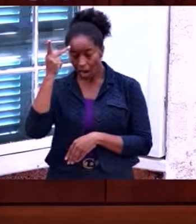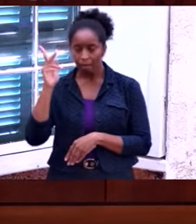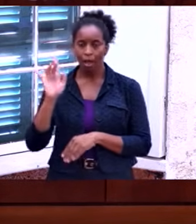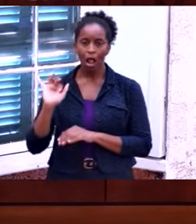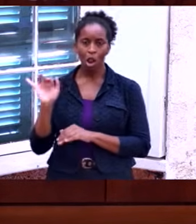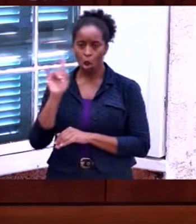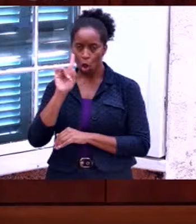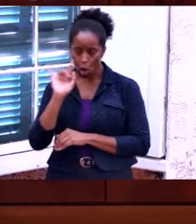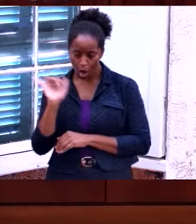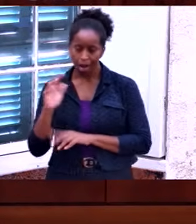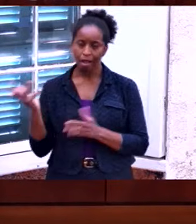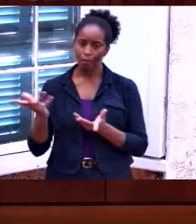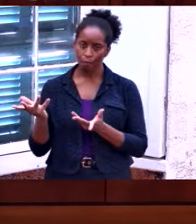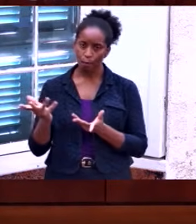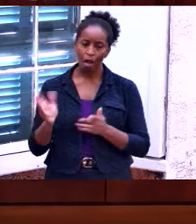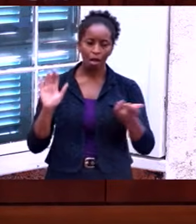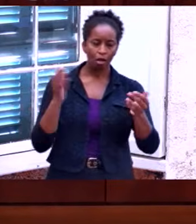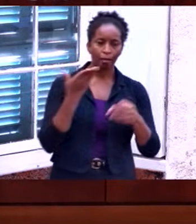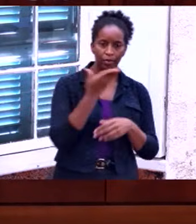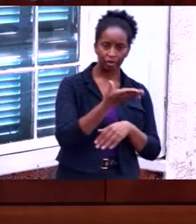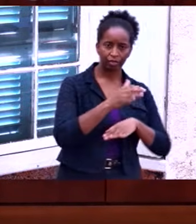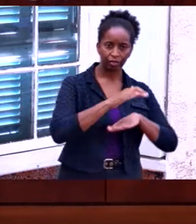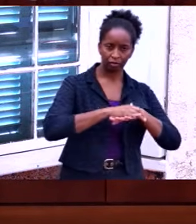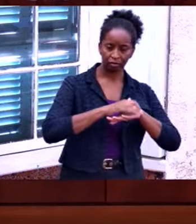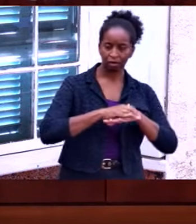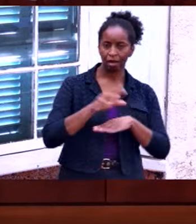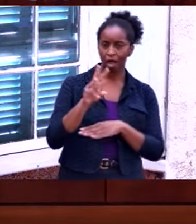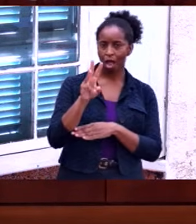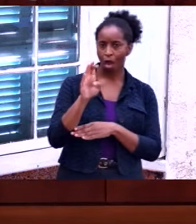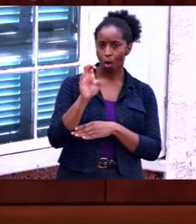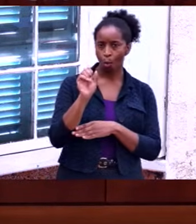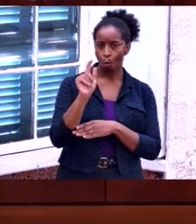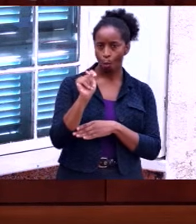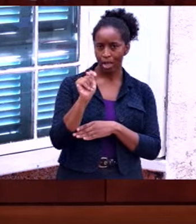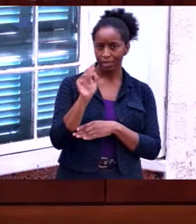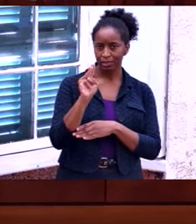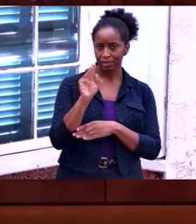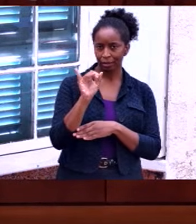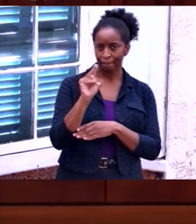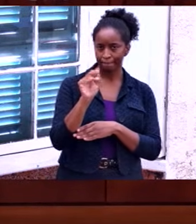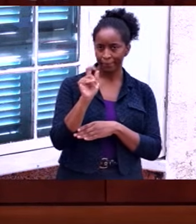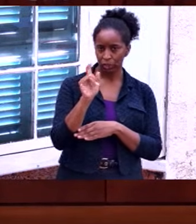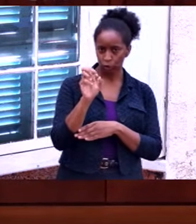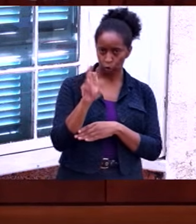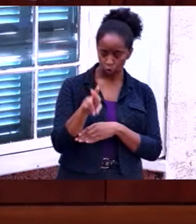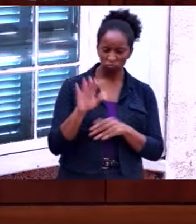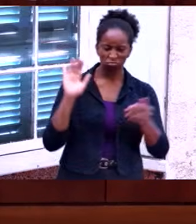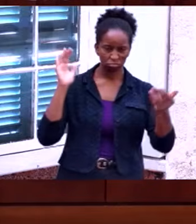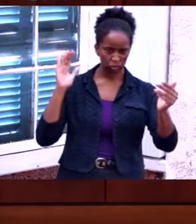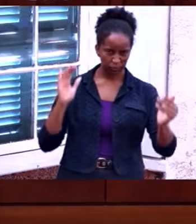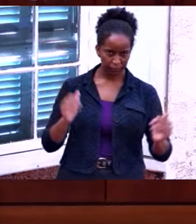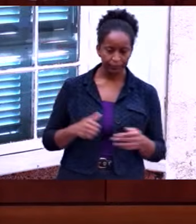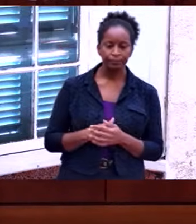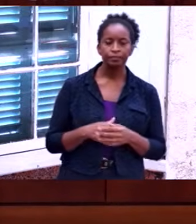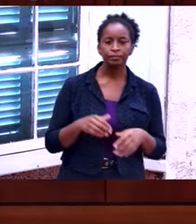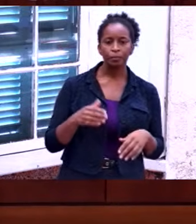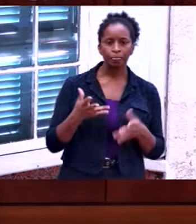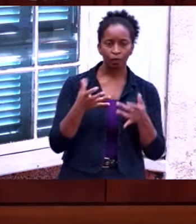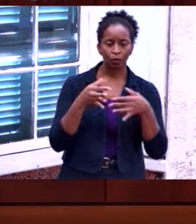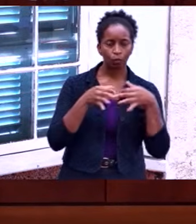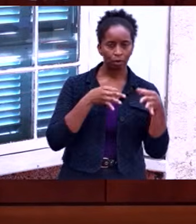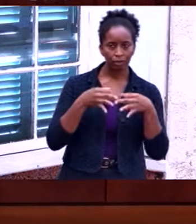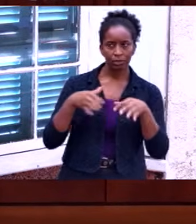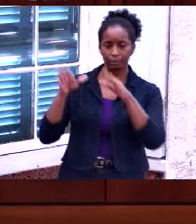the correlation between the upper chamber and the lower chamber and why we would not make the changes in the